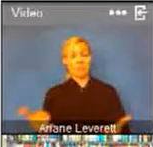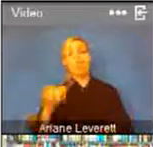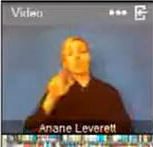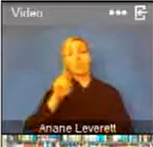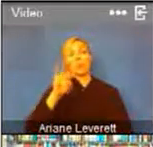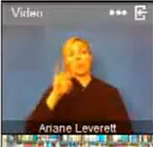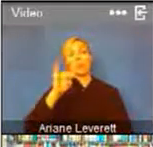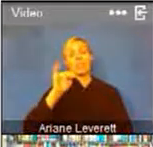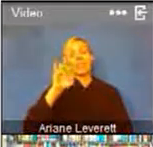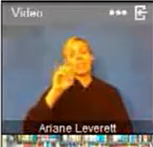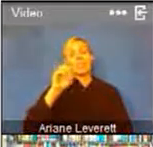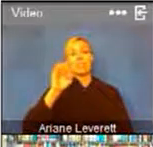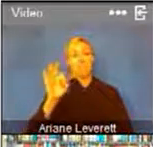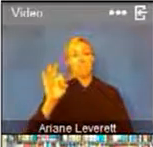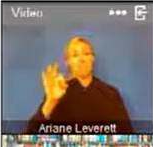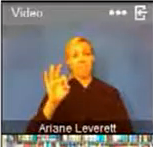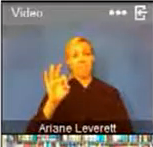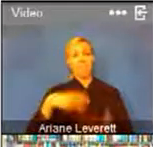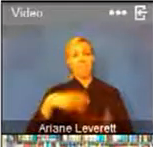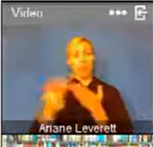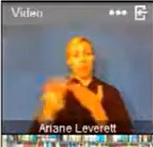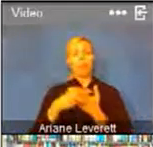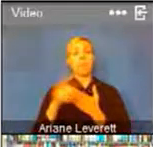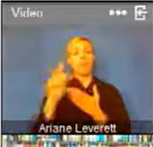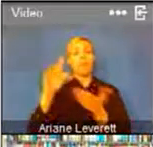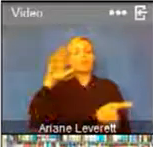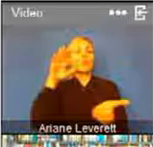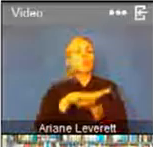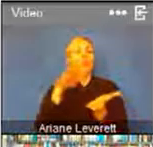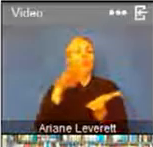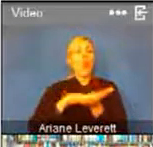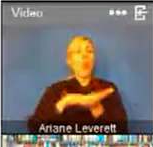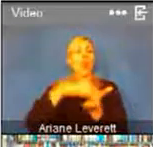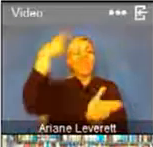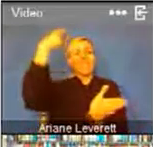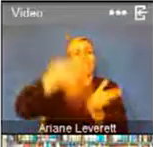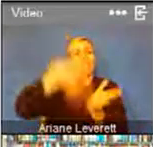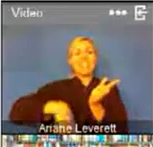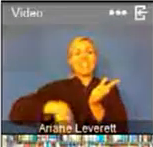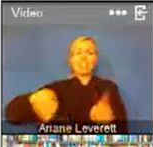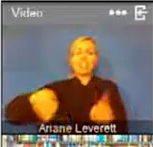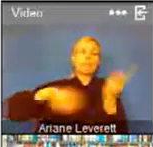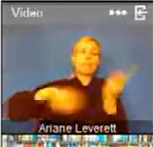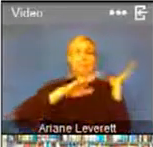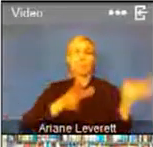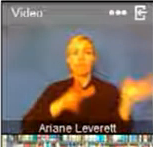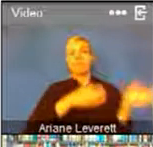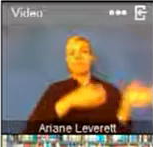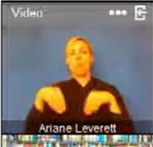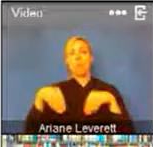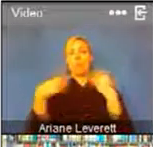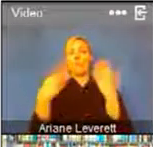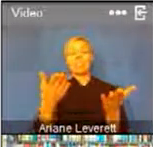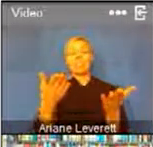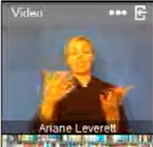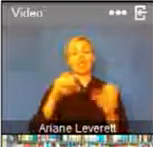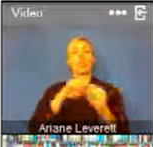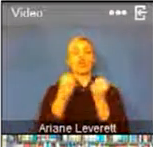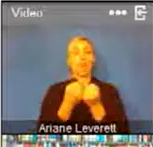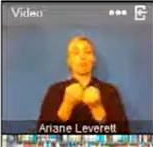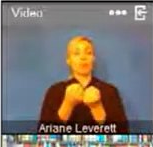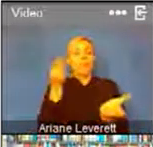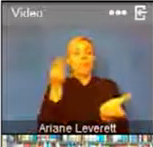last point from our background information sheet, promising practices. The